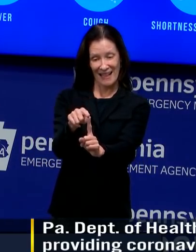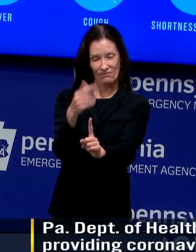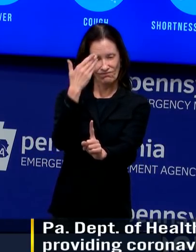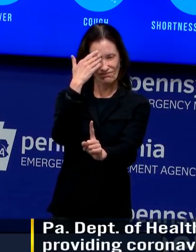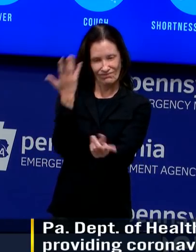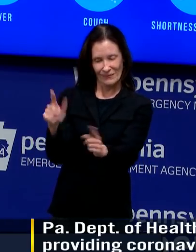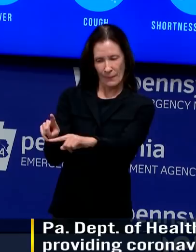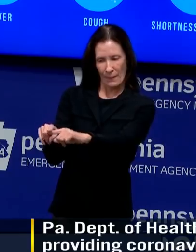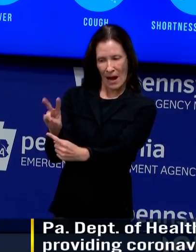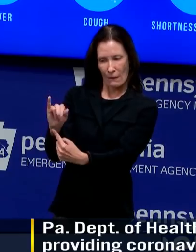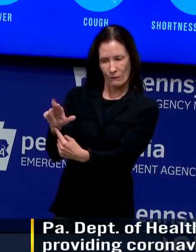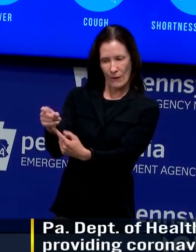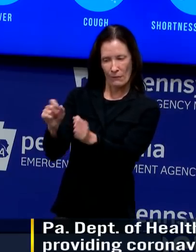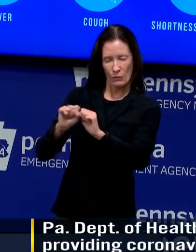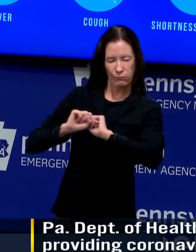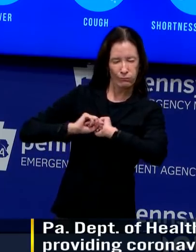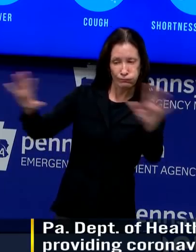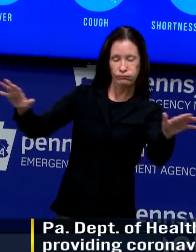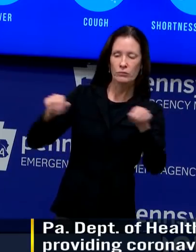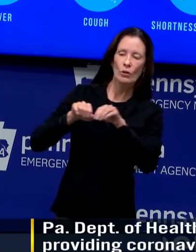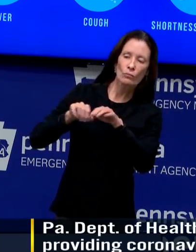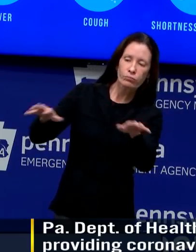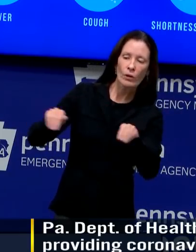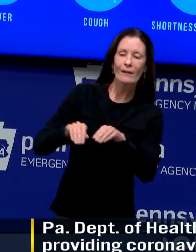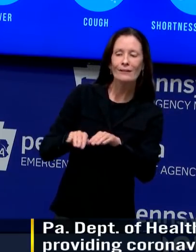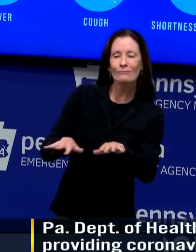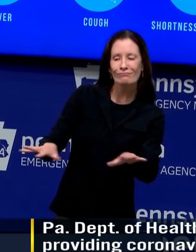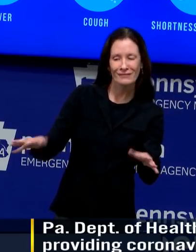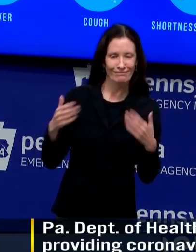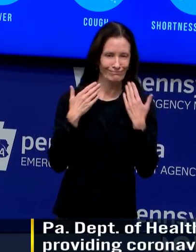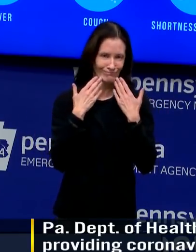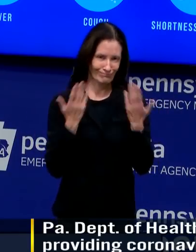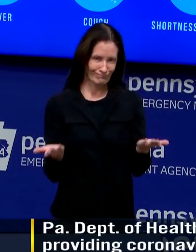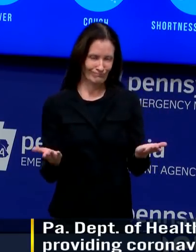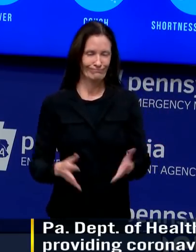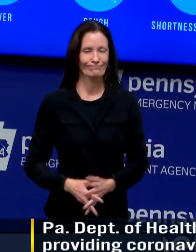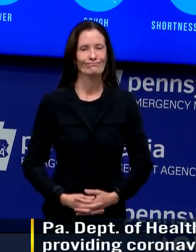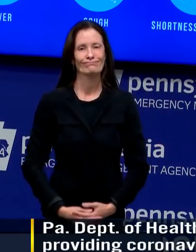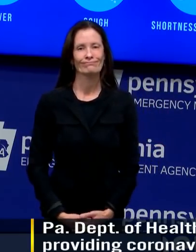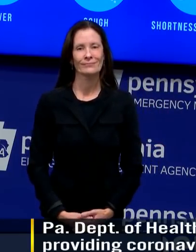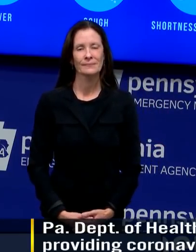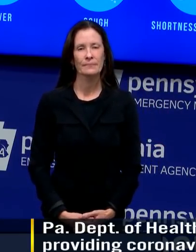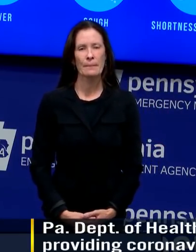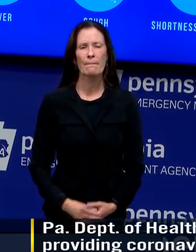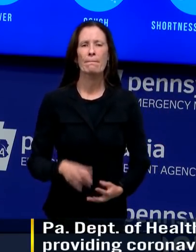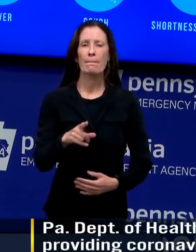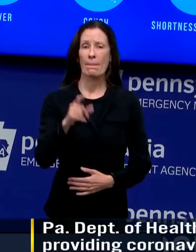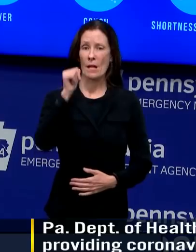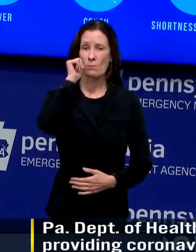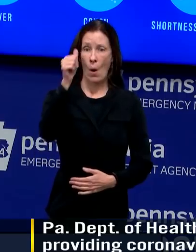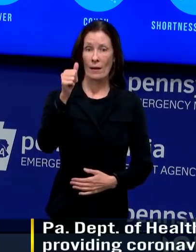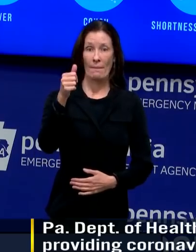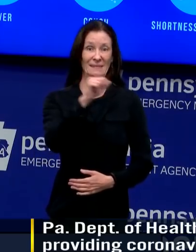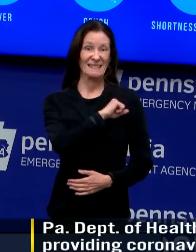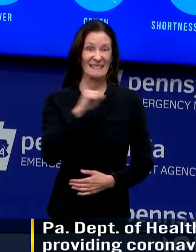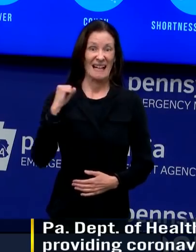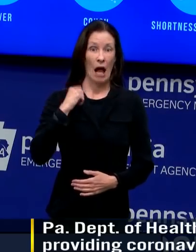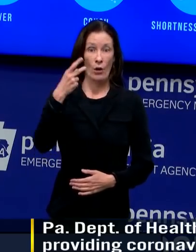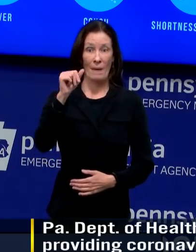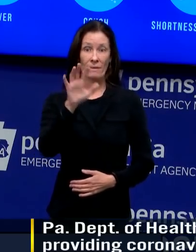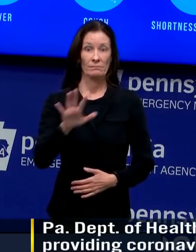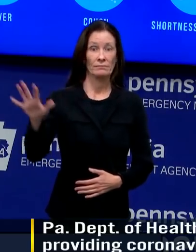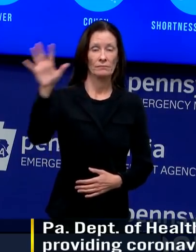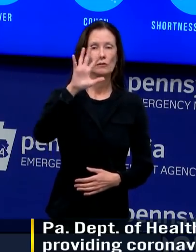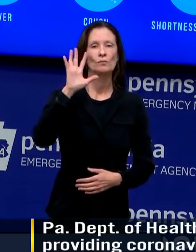hearing on your administration's response to COVID-19 and its impacts. What is your reaction? I think that's what happens in a